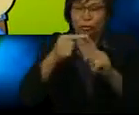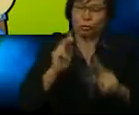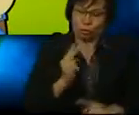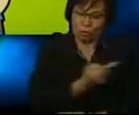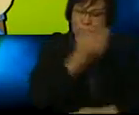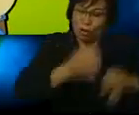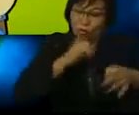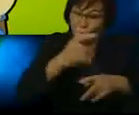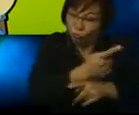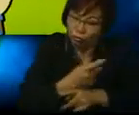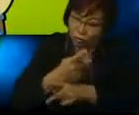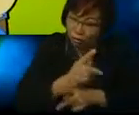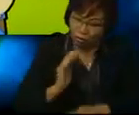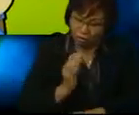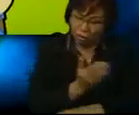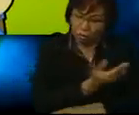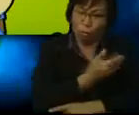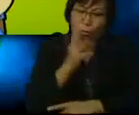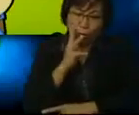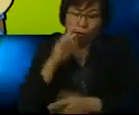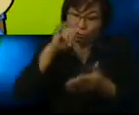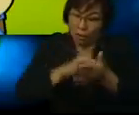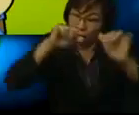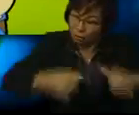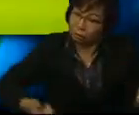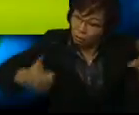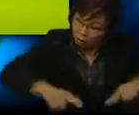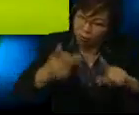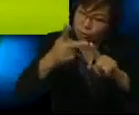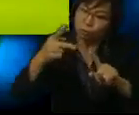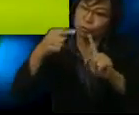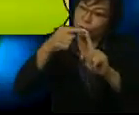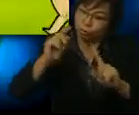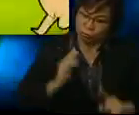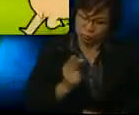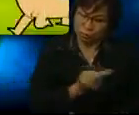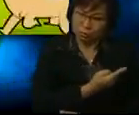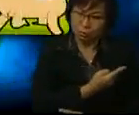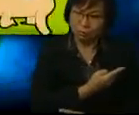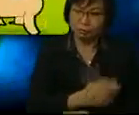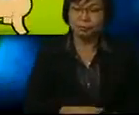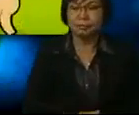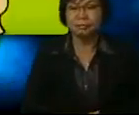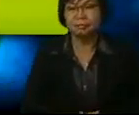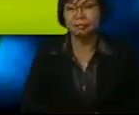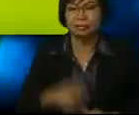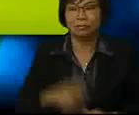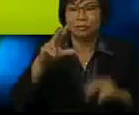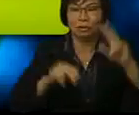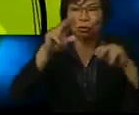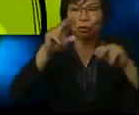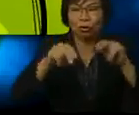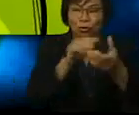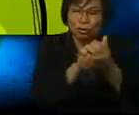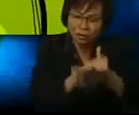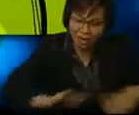take care of our water, that can happen to us. Ah, no! Save us! Save us!